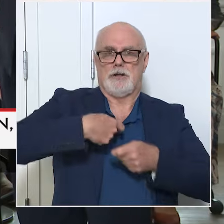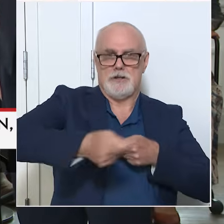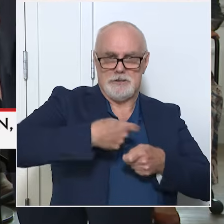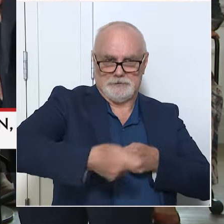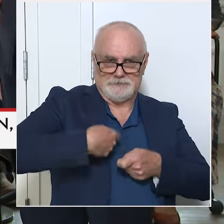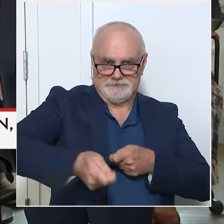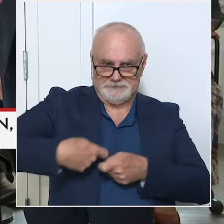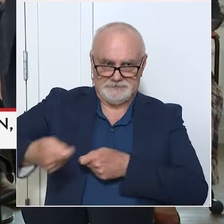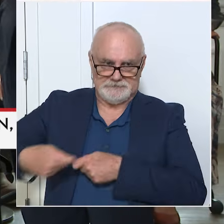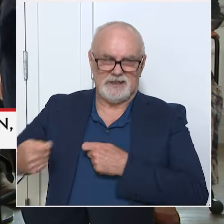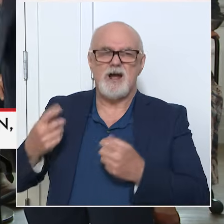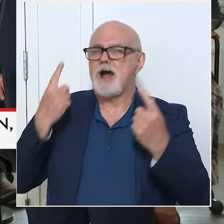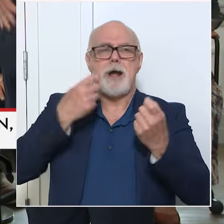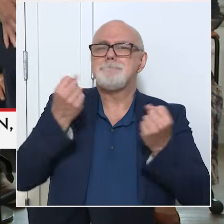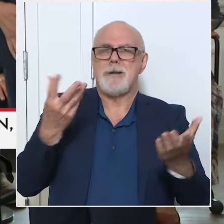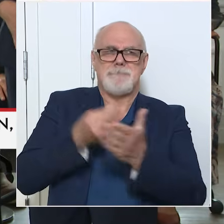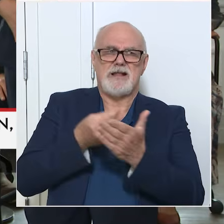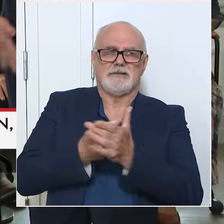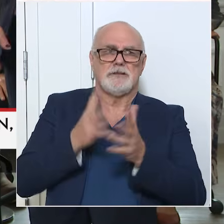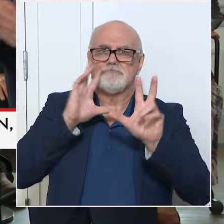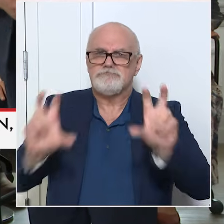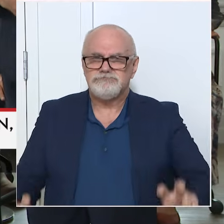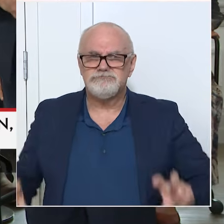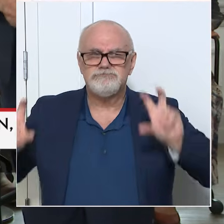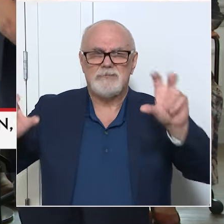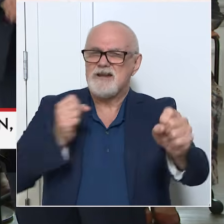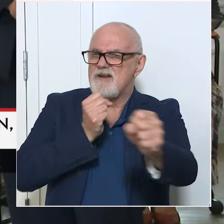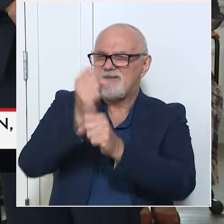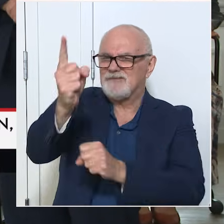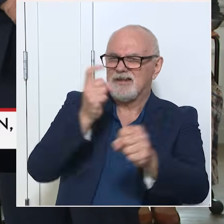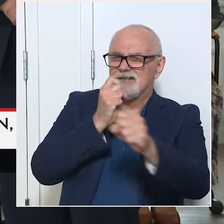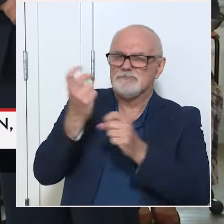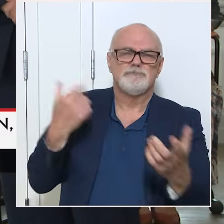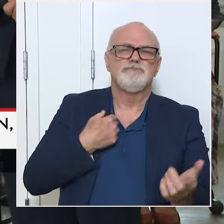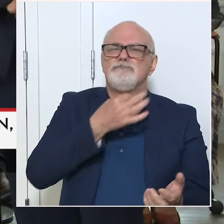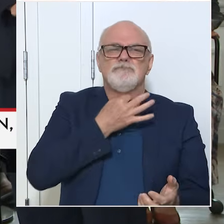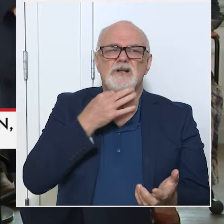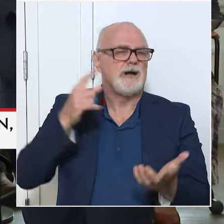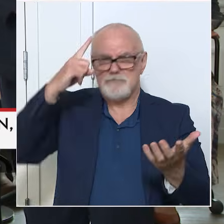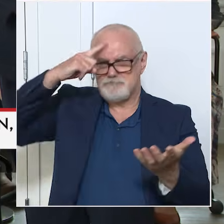could bring in annually, and would it have any dedicated purpose?